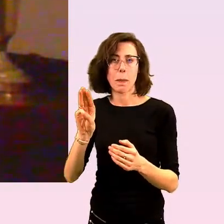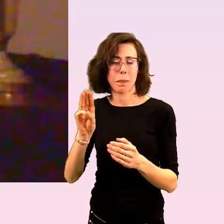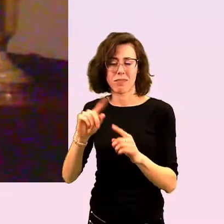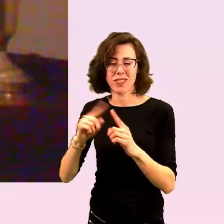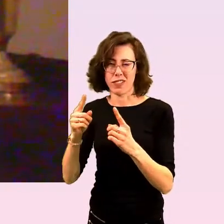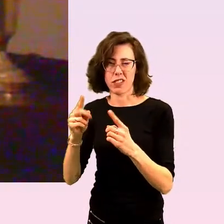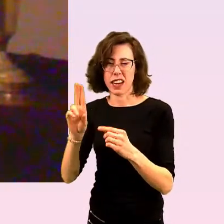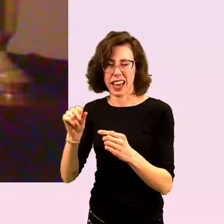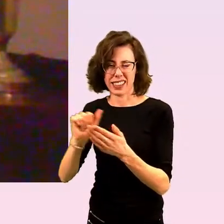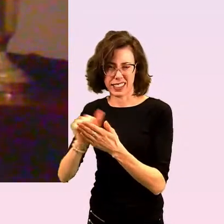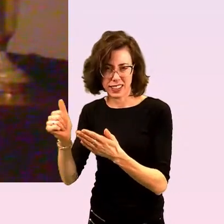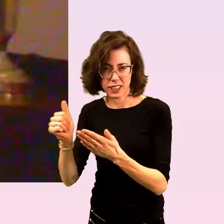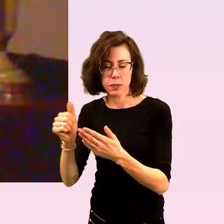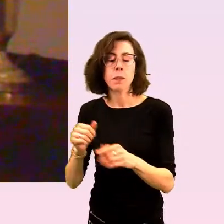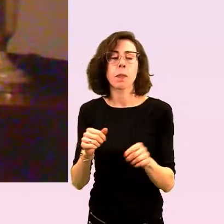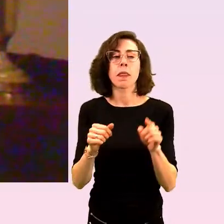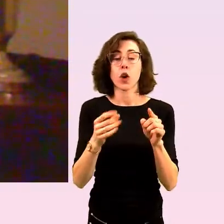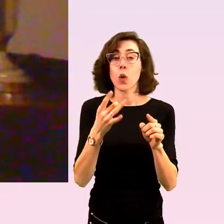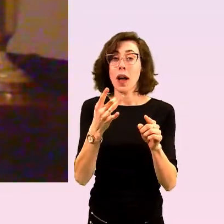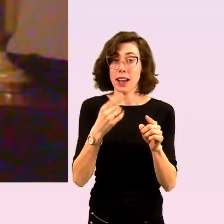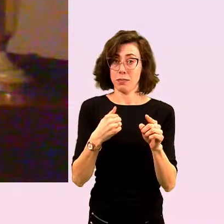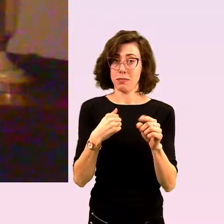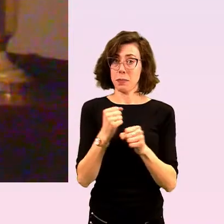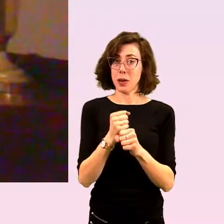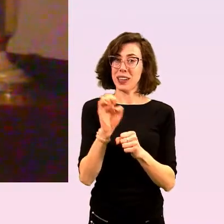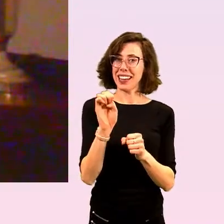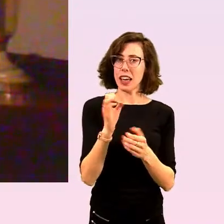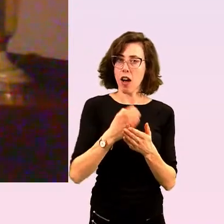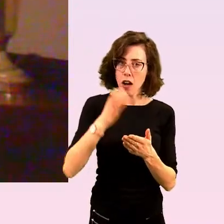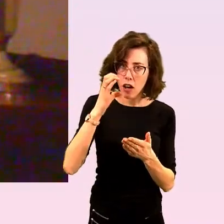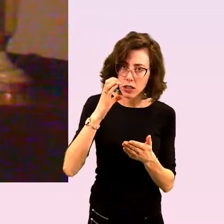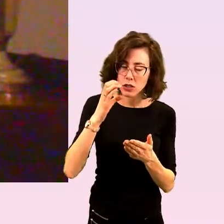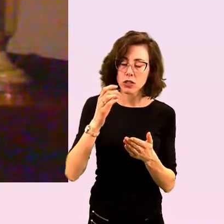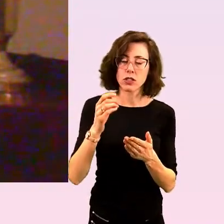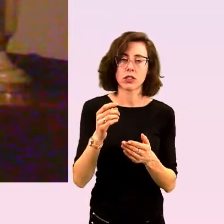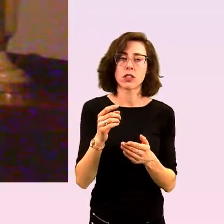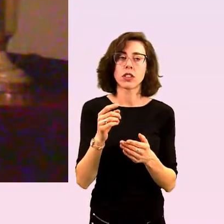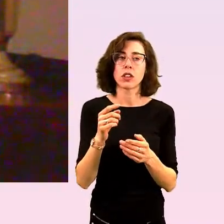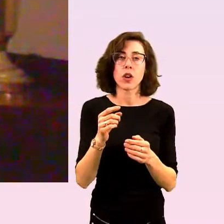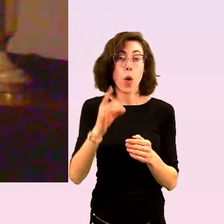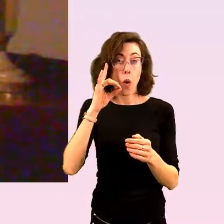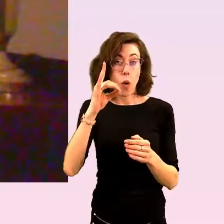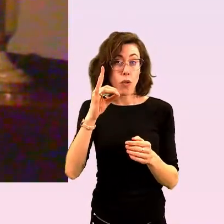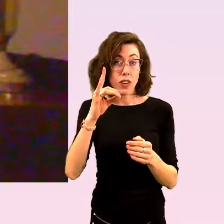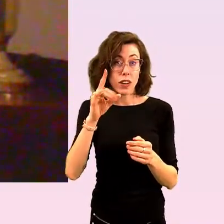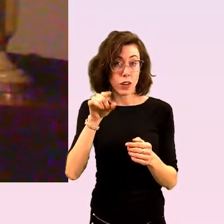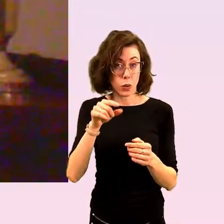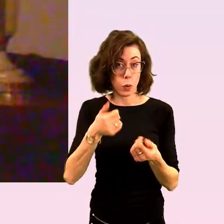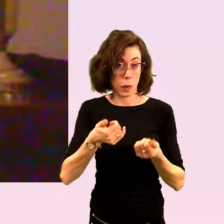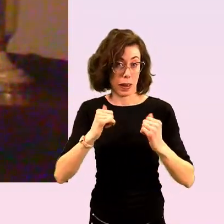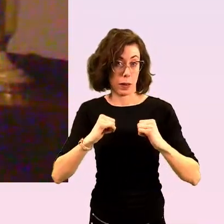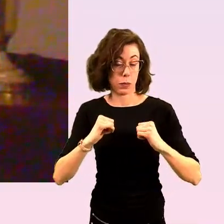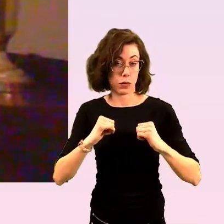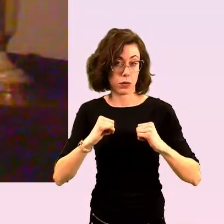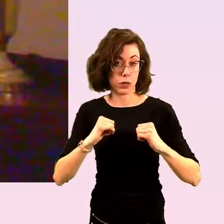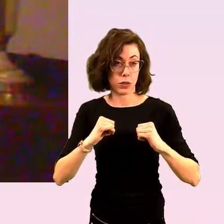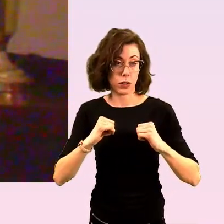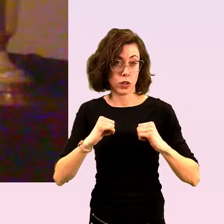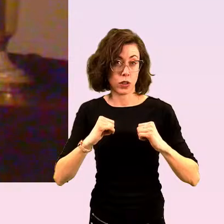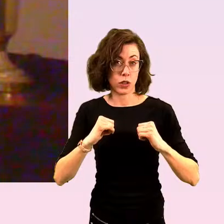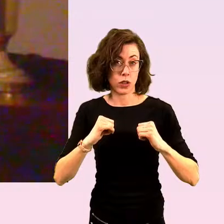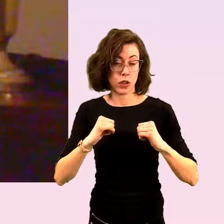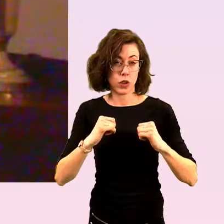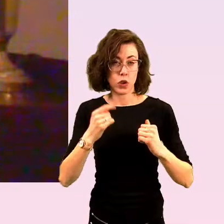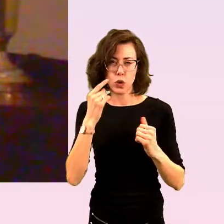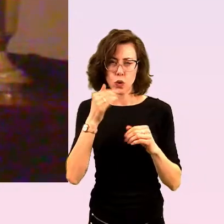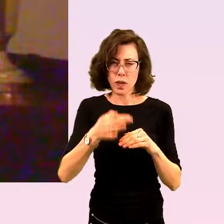on eCollege, I can pick up with you after, but hopefully you were able to get some sort of online expression of interest